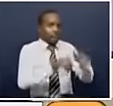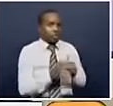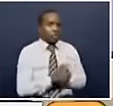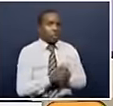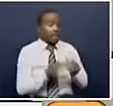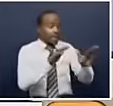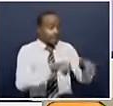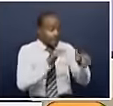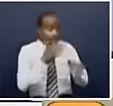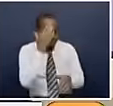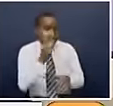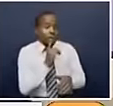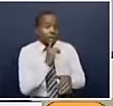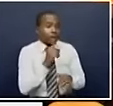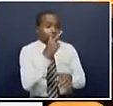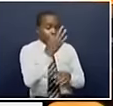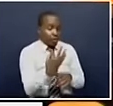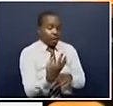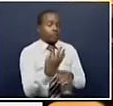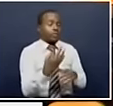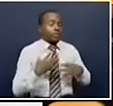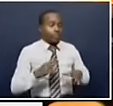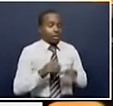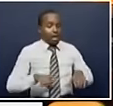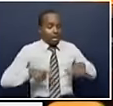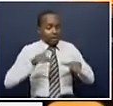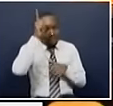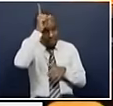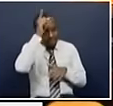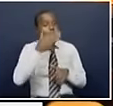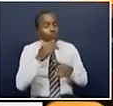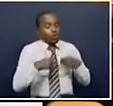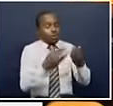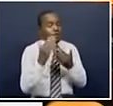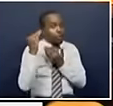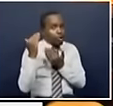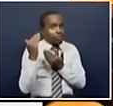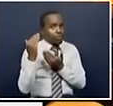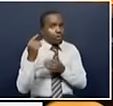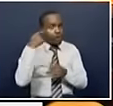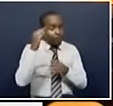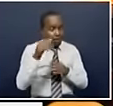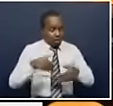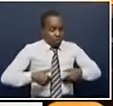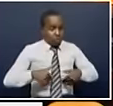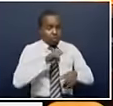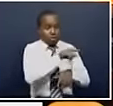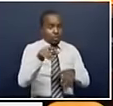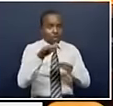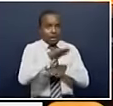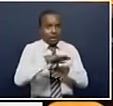because we are saying 2/3 of the population live in the rural area, we want to give hope even to the youth in those areas. We are